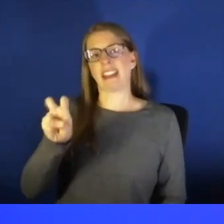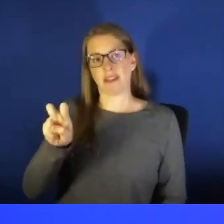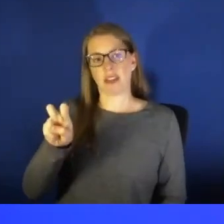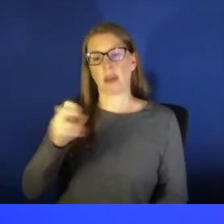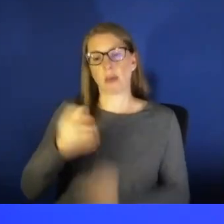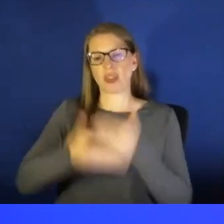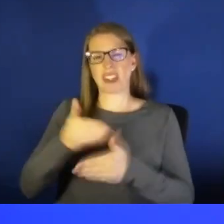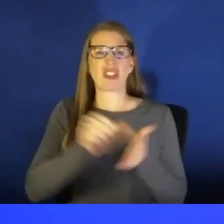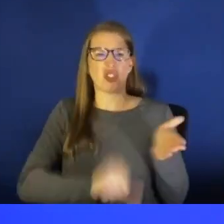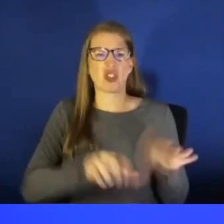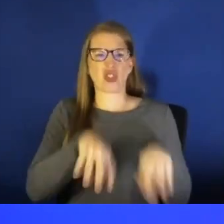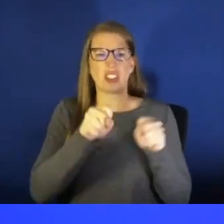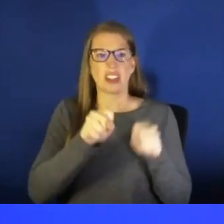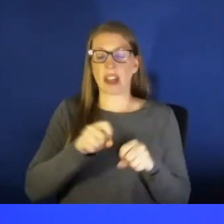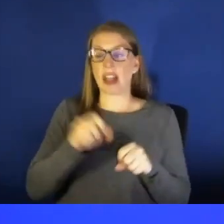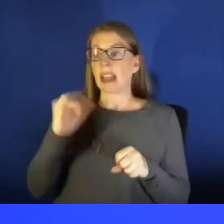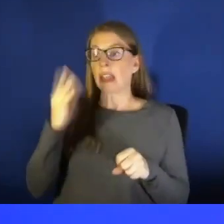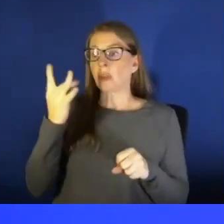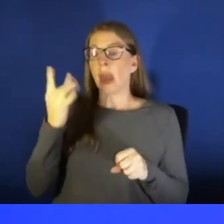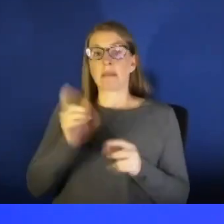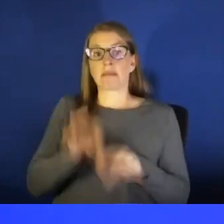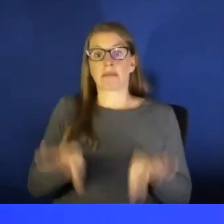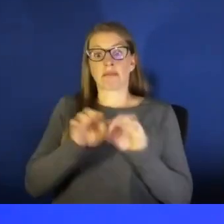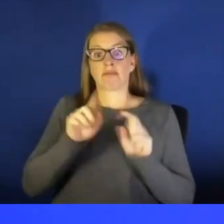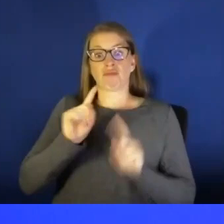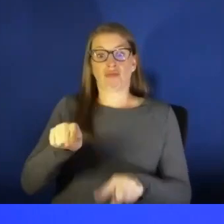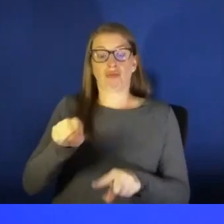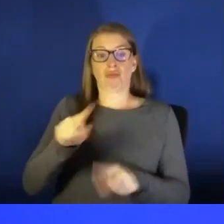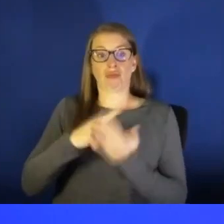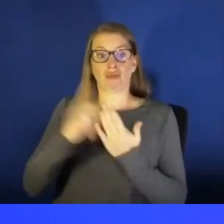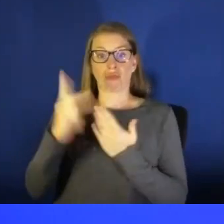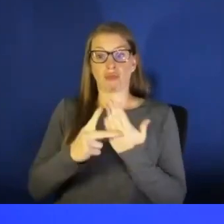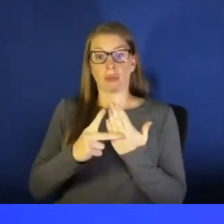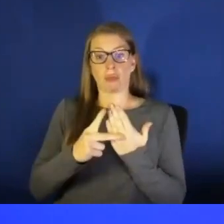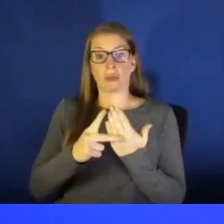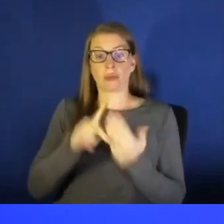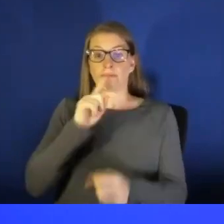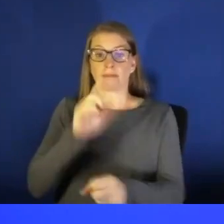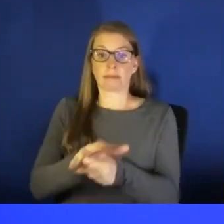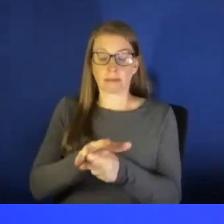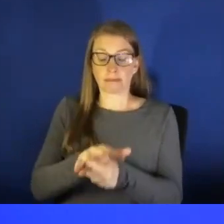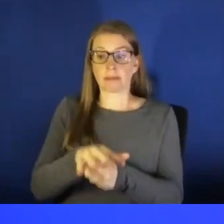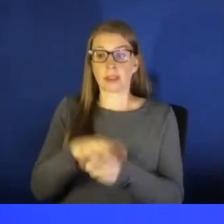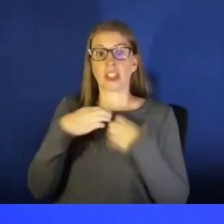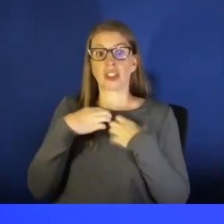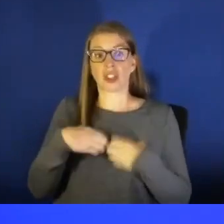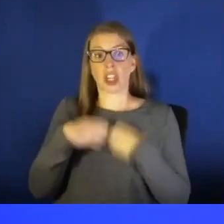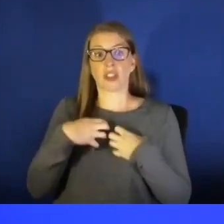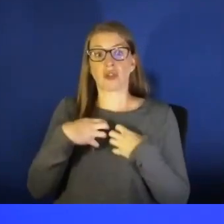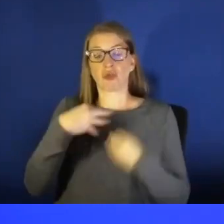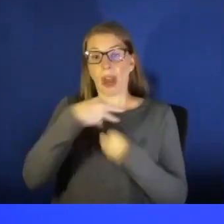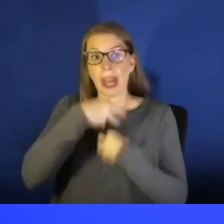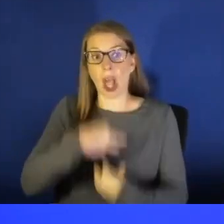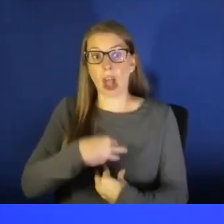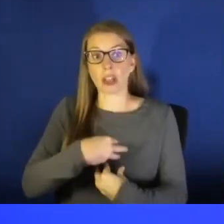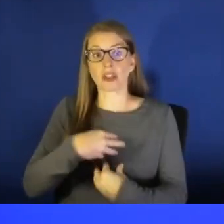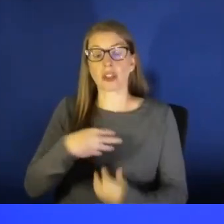come to a program where you have dedicated chest radiologists and an entire